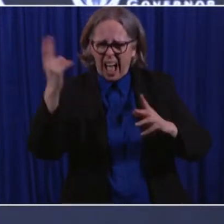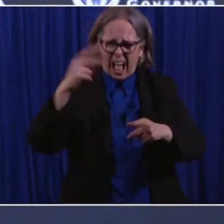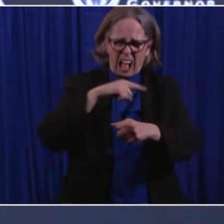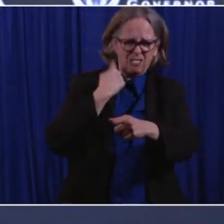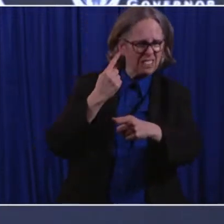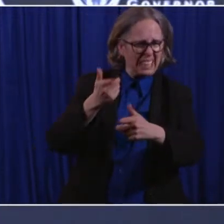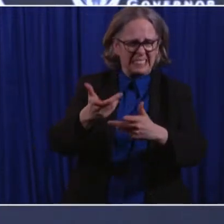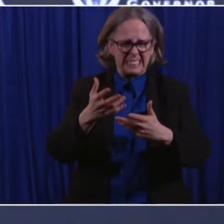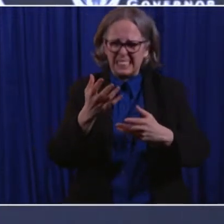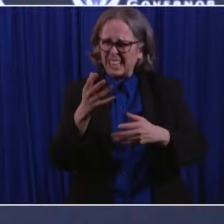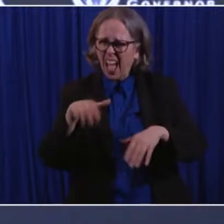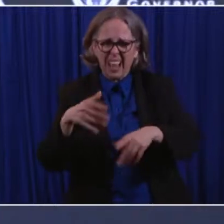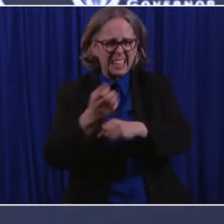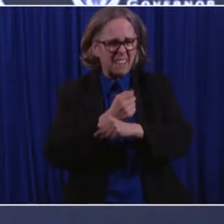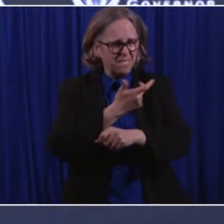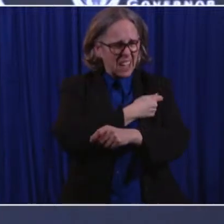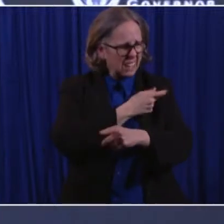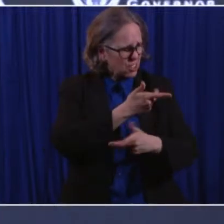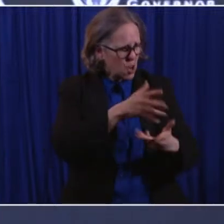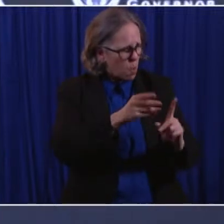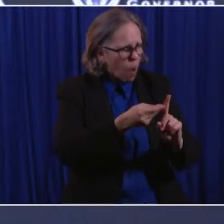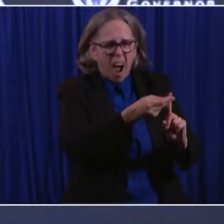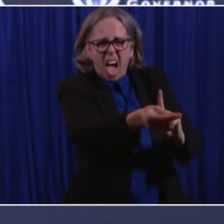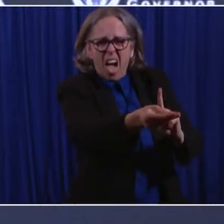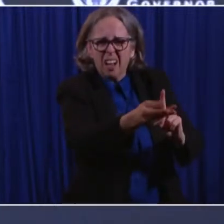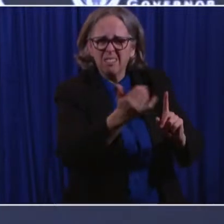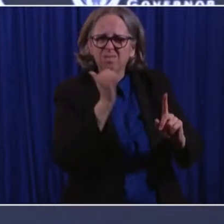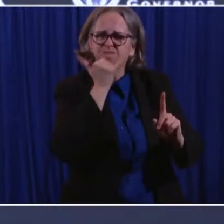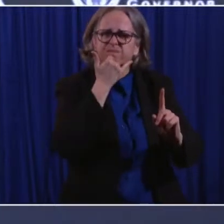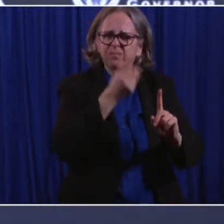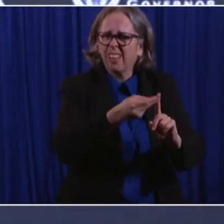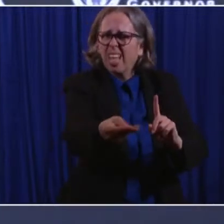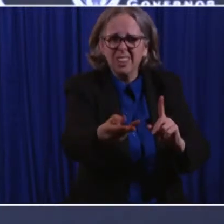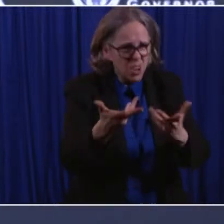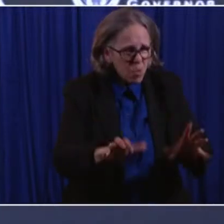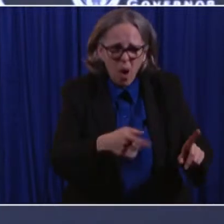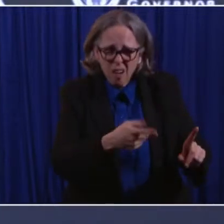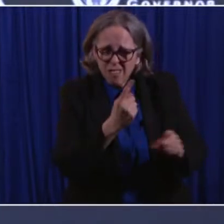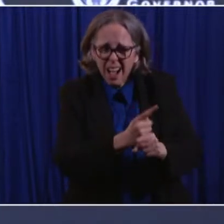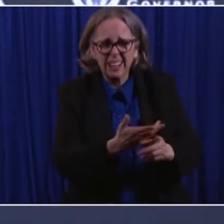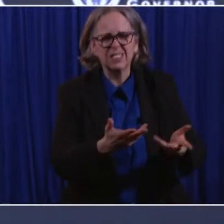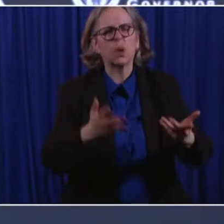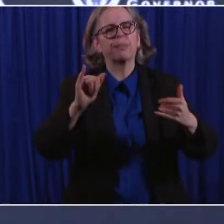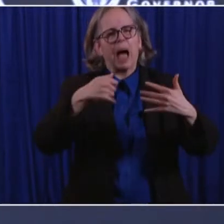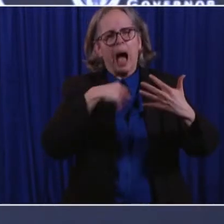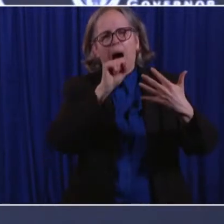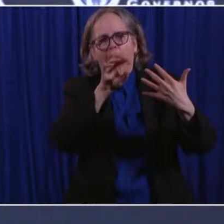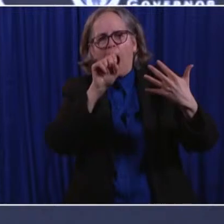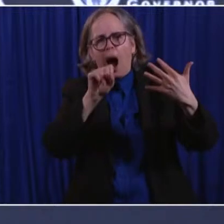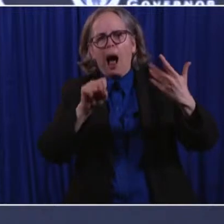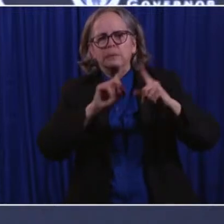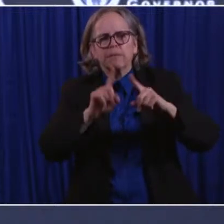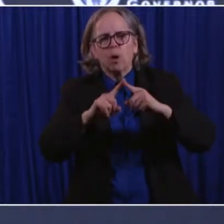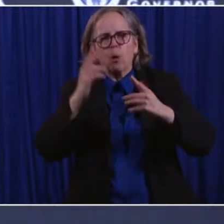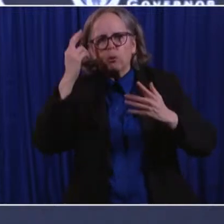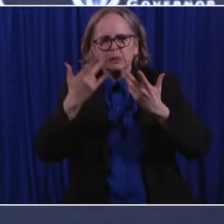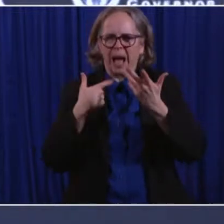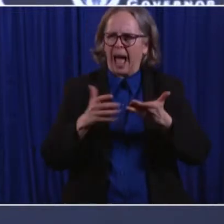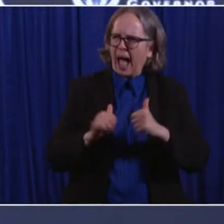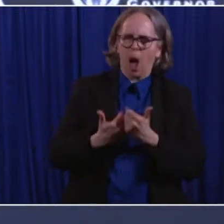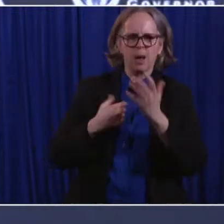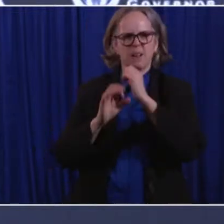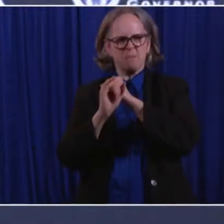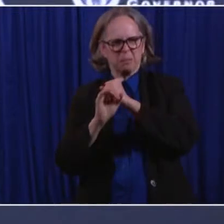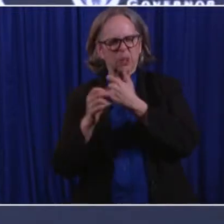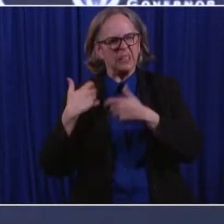don't want to be taking it. You don't want to be taking it to them. But that is a work in progress. I just talked to our team